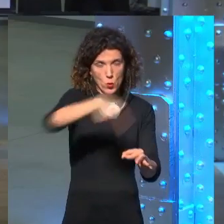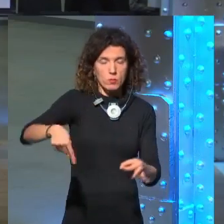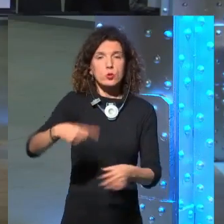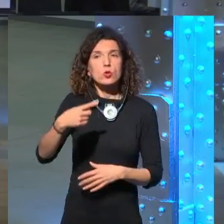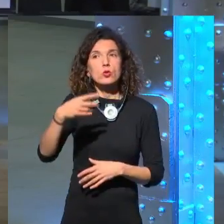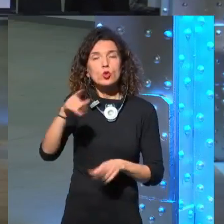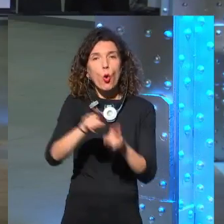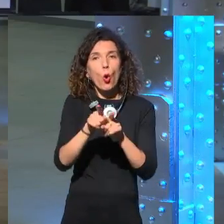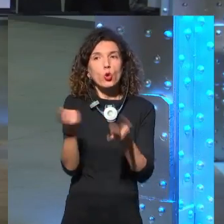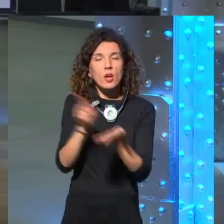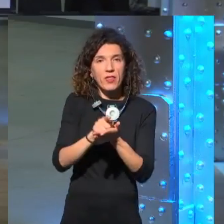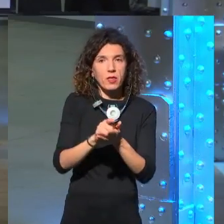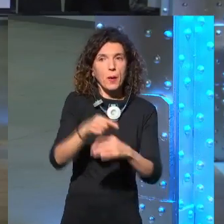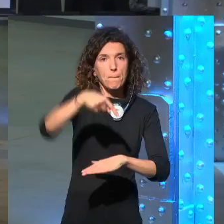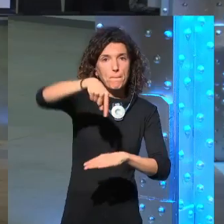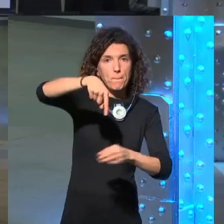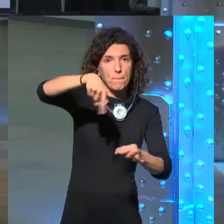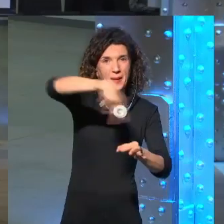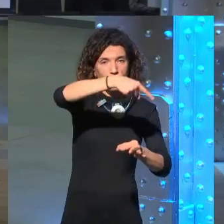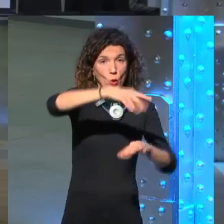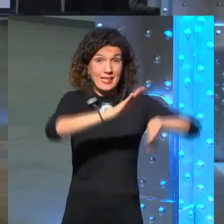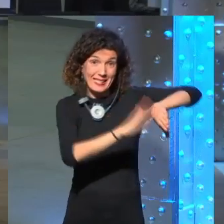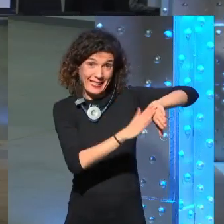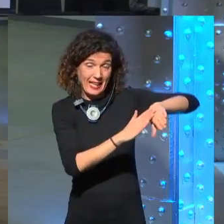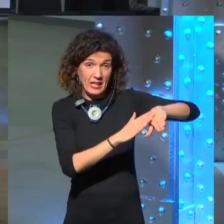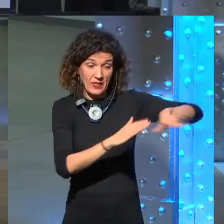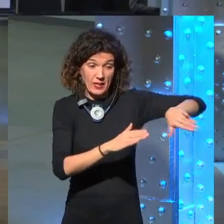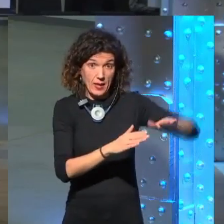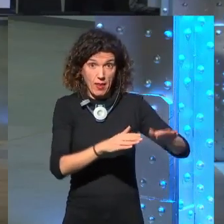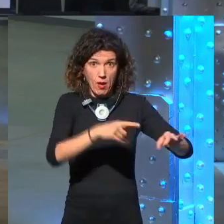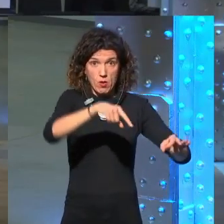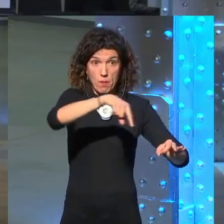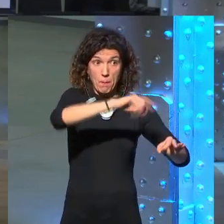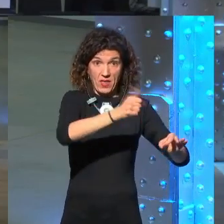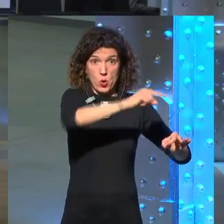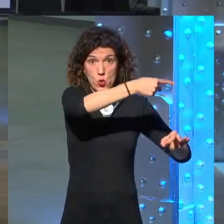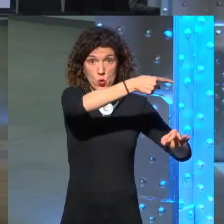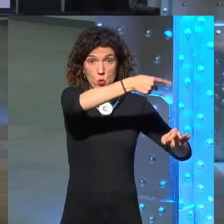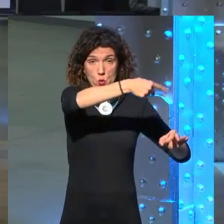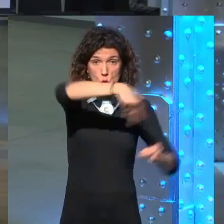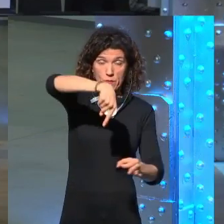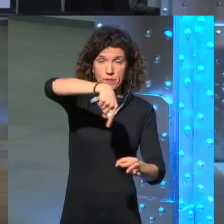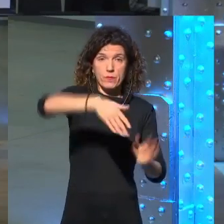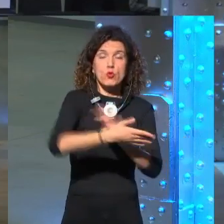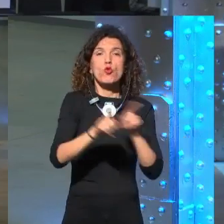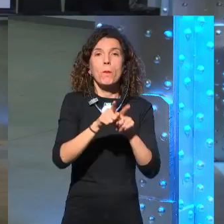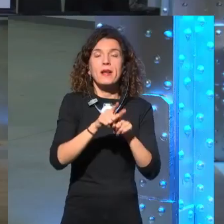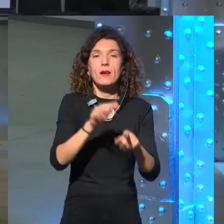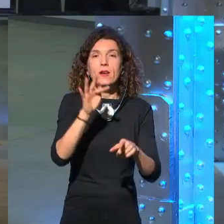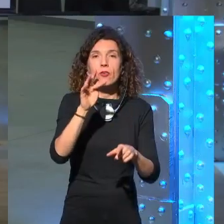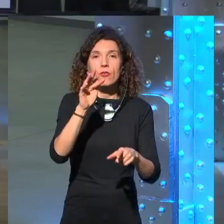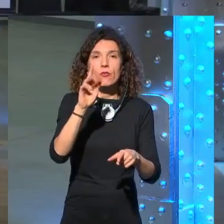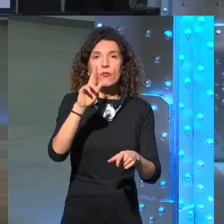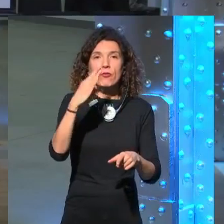top left-hand corner. This is an example of a mathematical shape called a fractal, which some of you might have heard